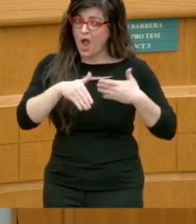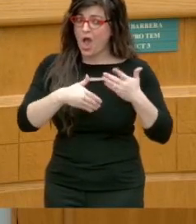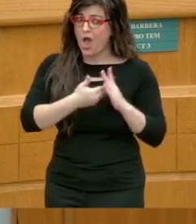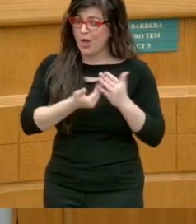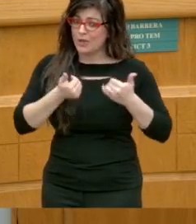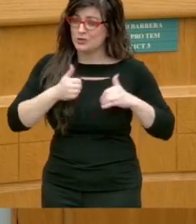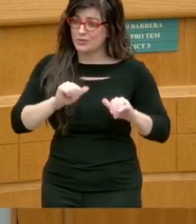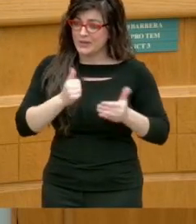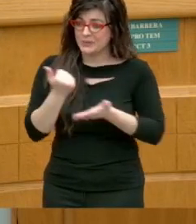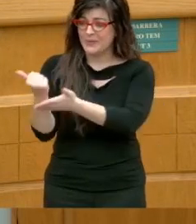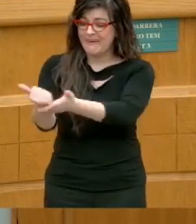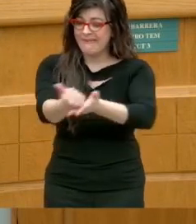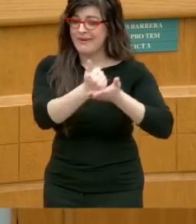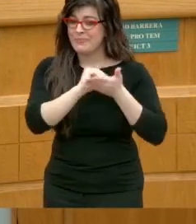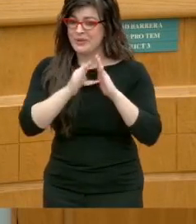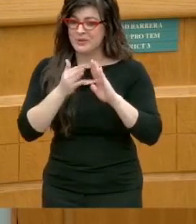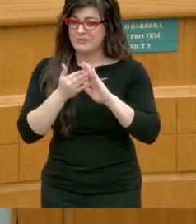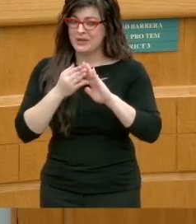the right direction. So